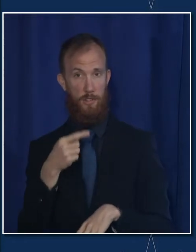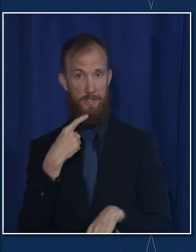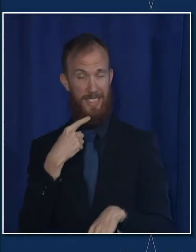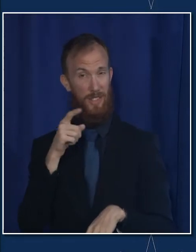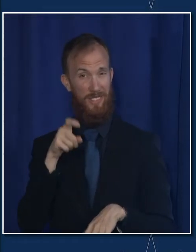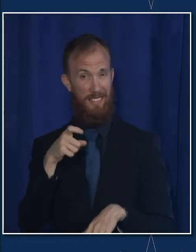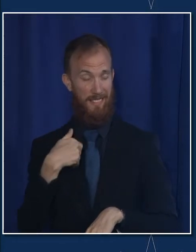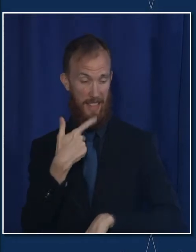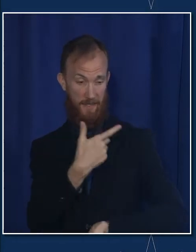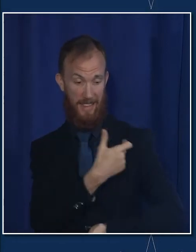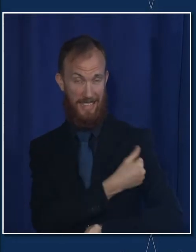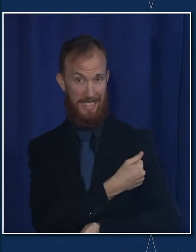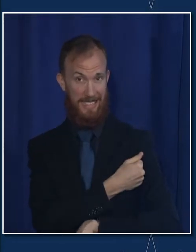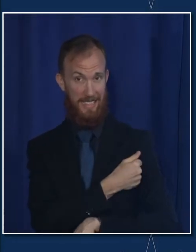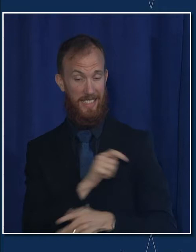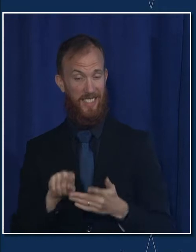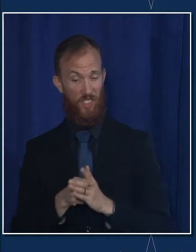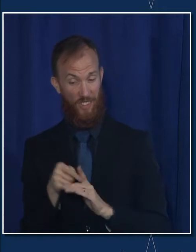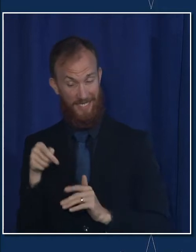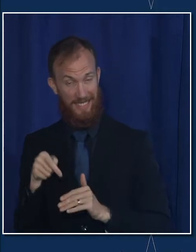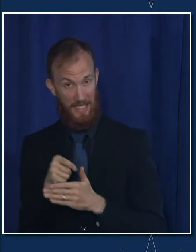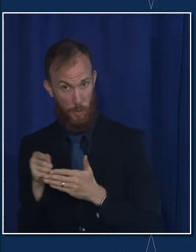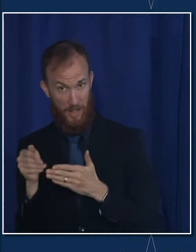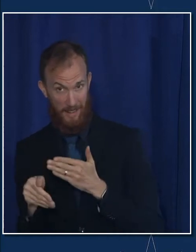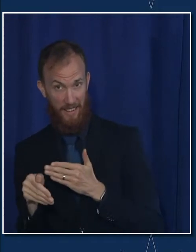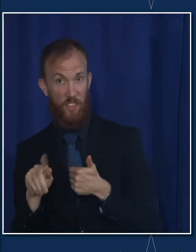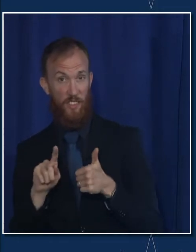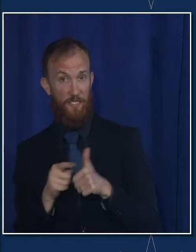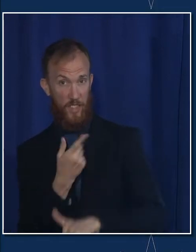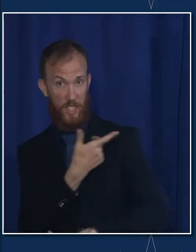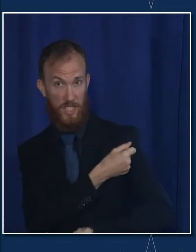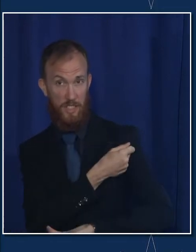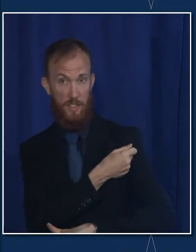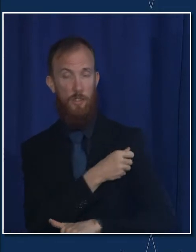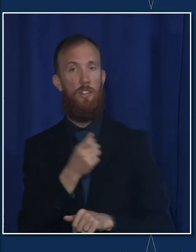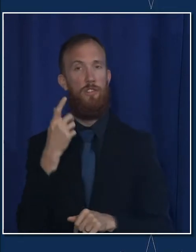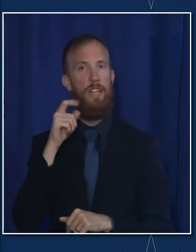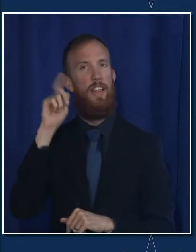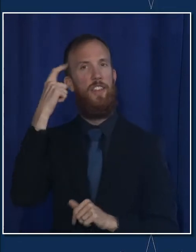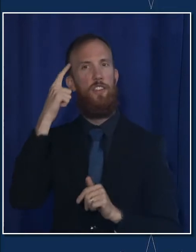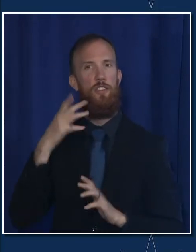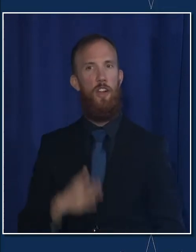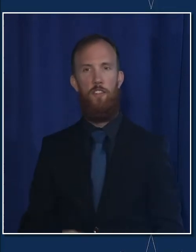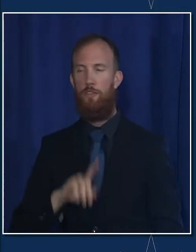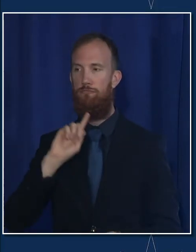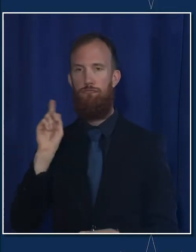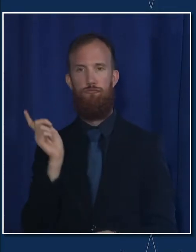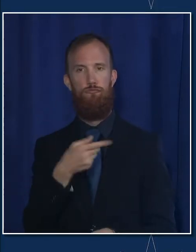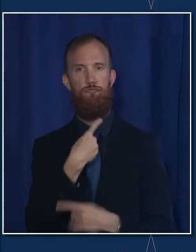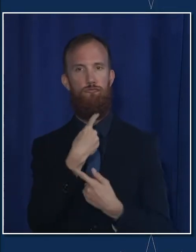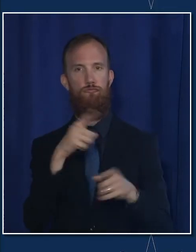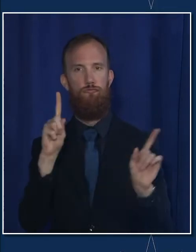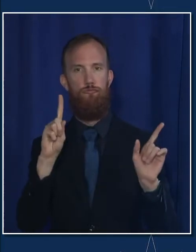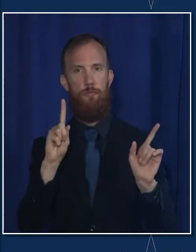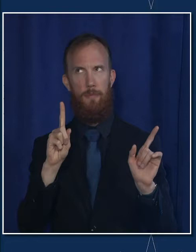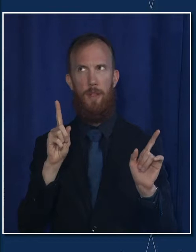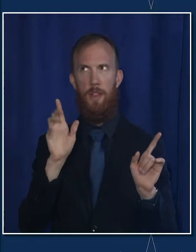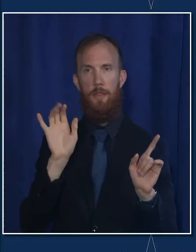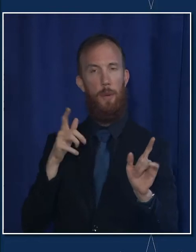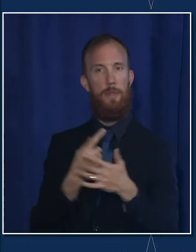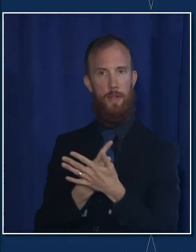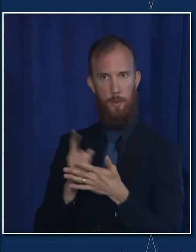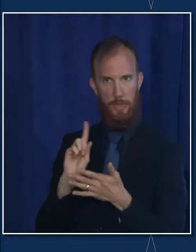by this weekend, your first dose. So as a reminder, the governor put this order out last week, and there were